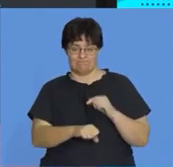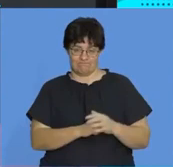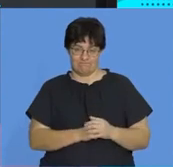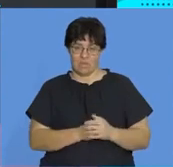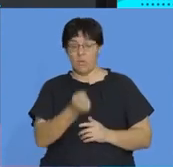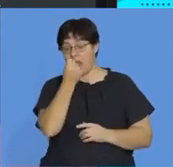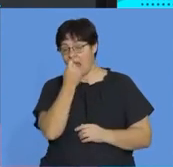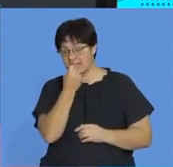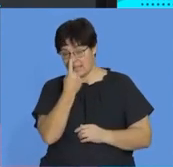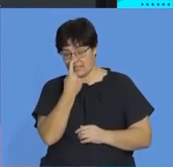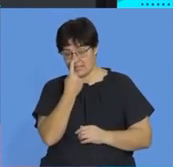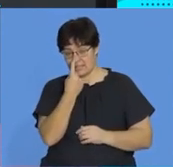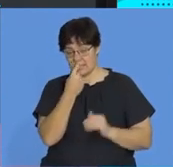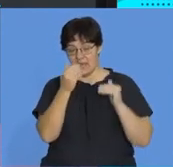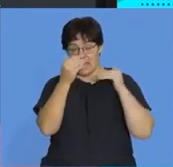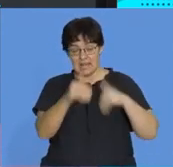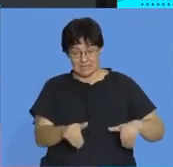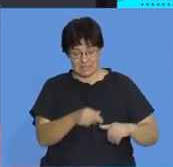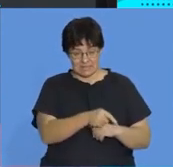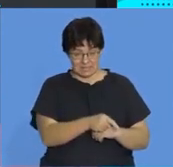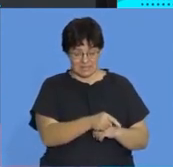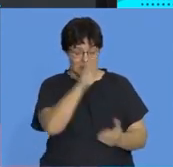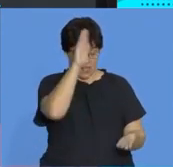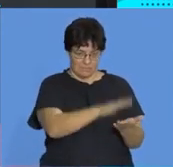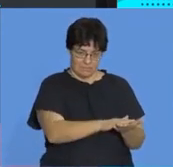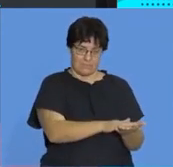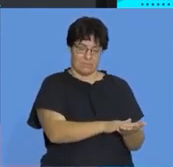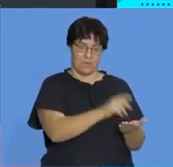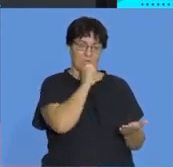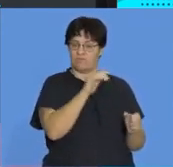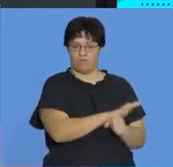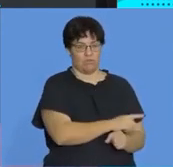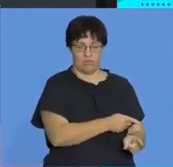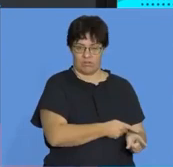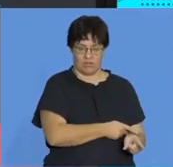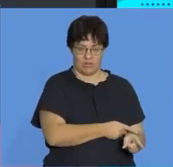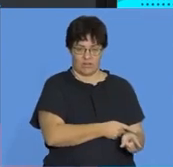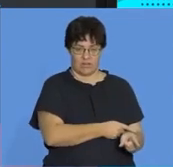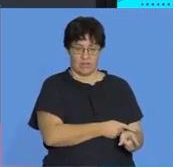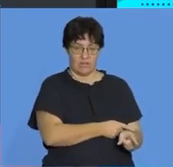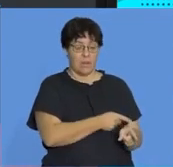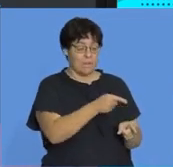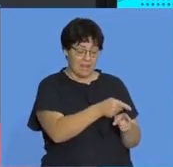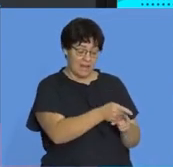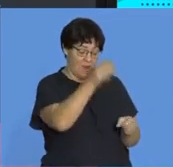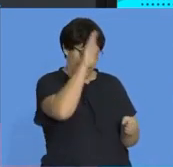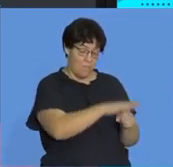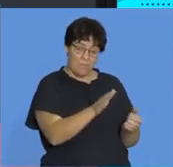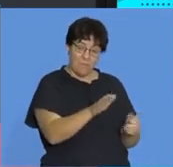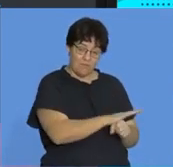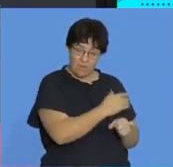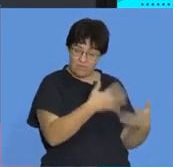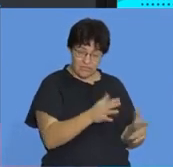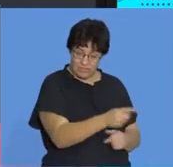that. We understand that a limiting reagent gets used up, okay? And once that limiting reagent has